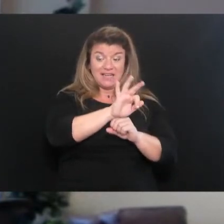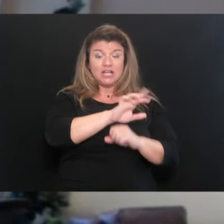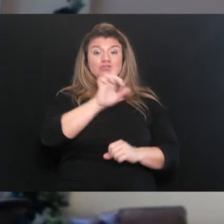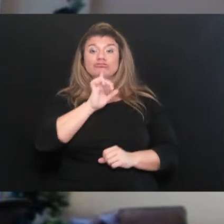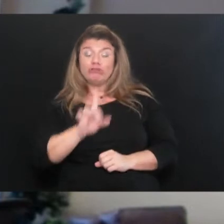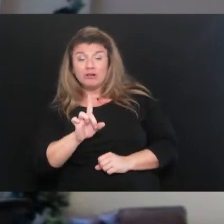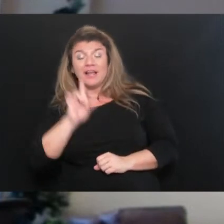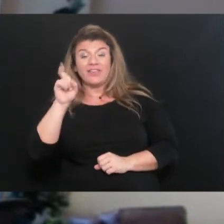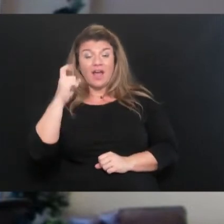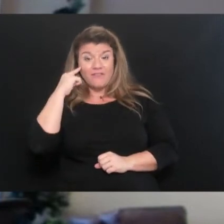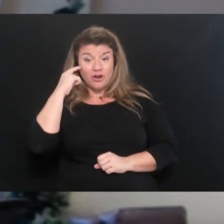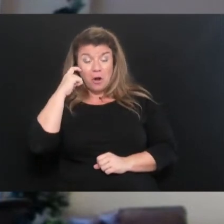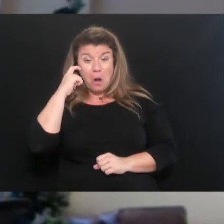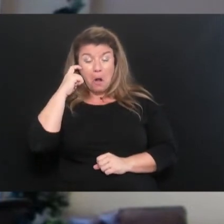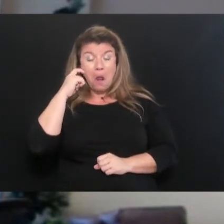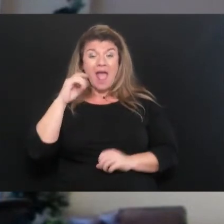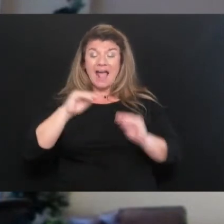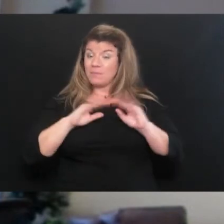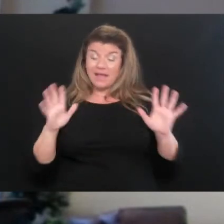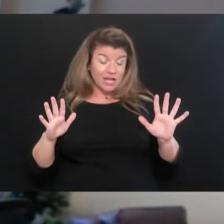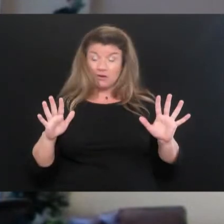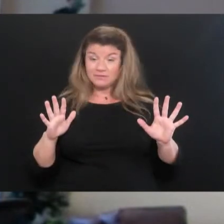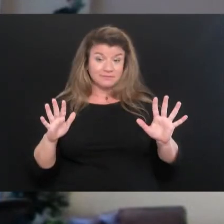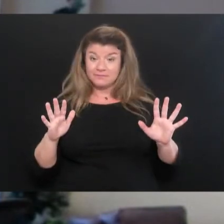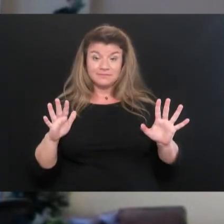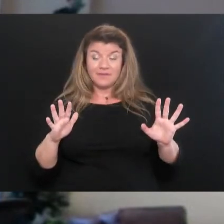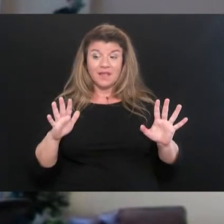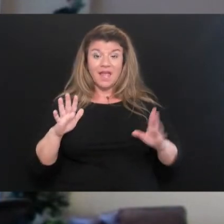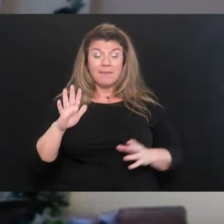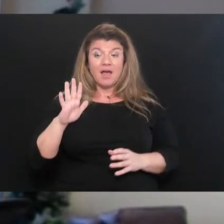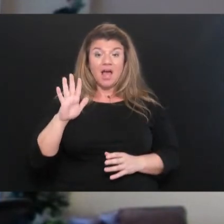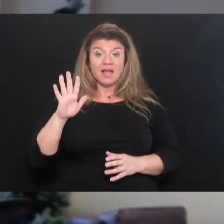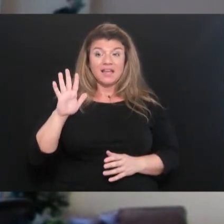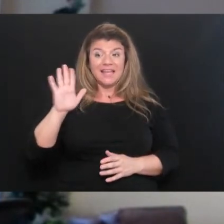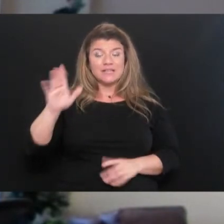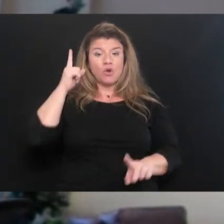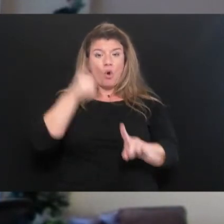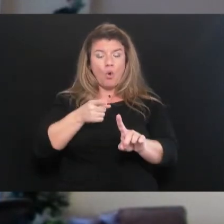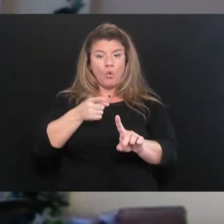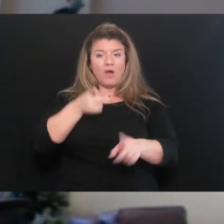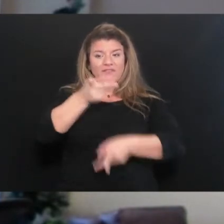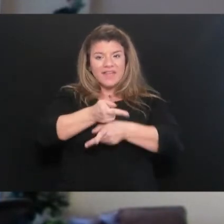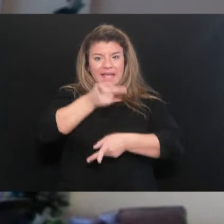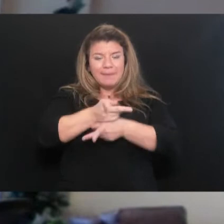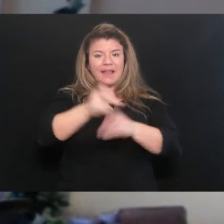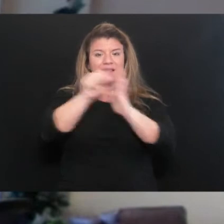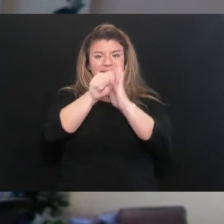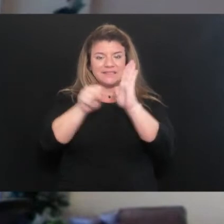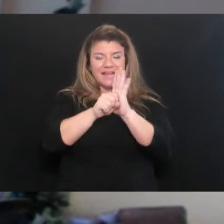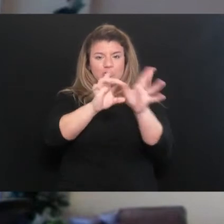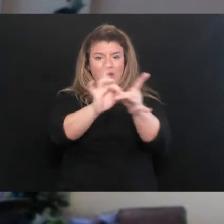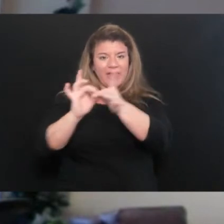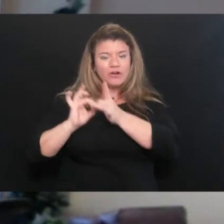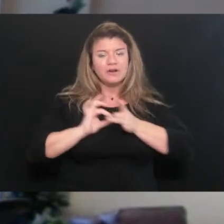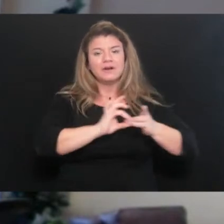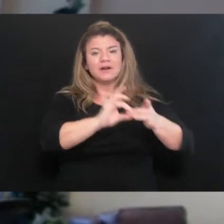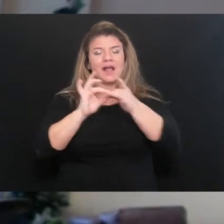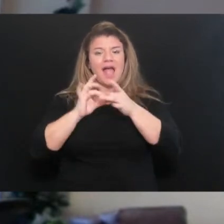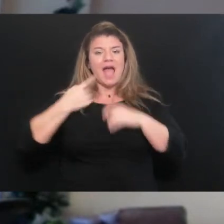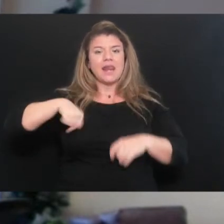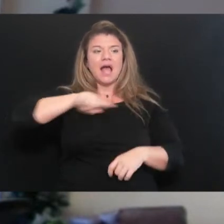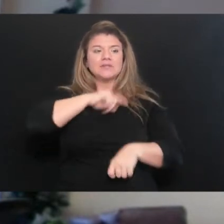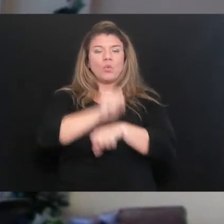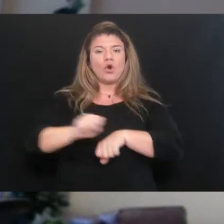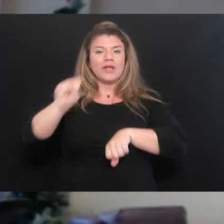the governor has been clear about the goal of keeping the state together, pulling the rope in the same